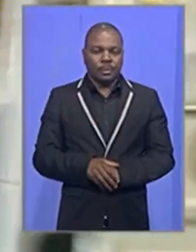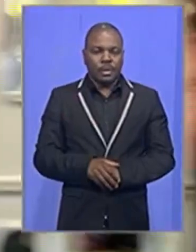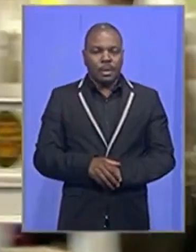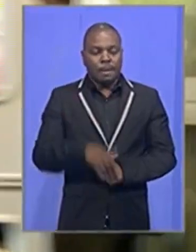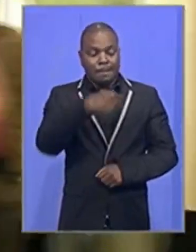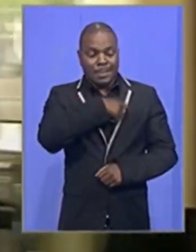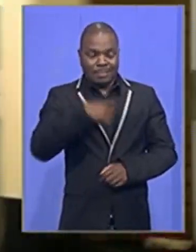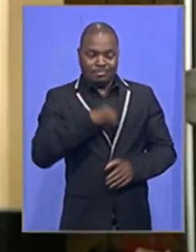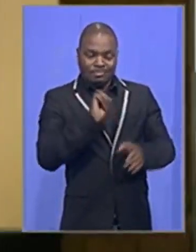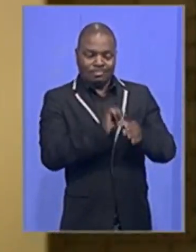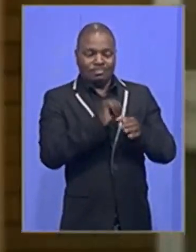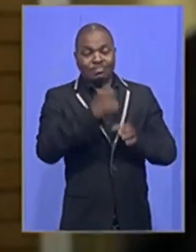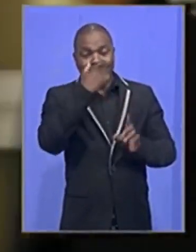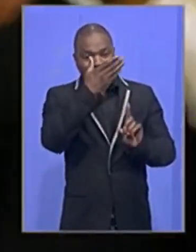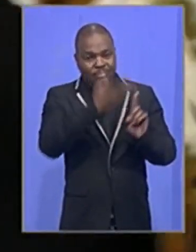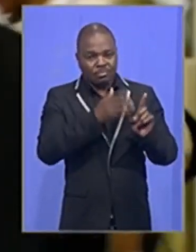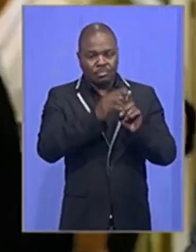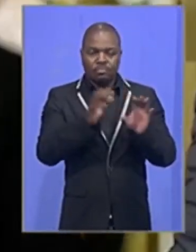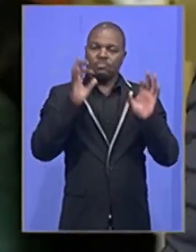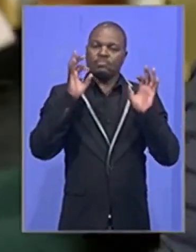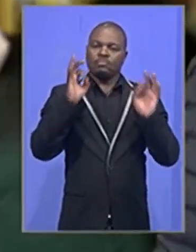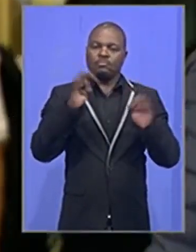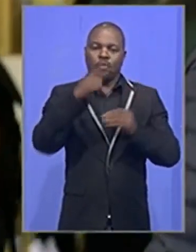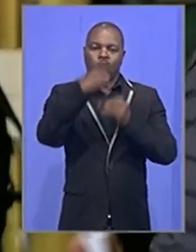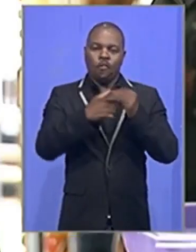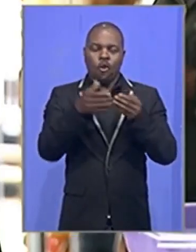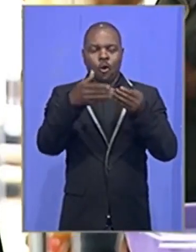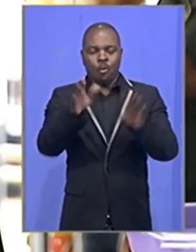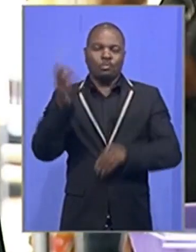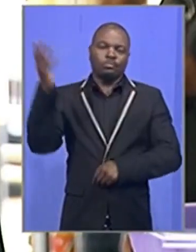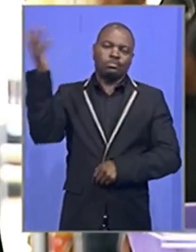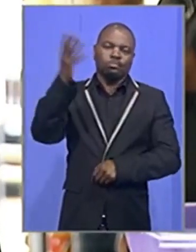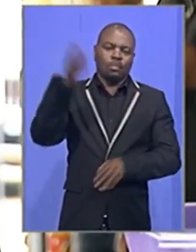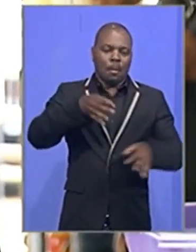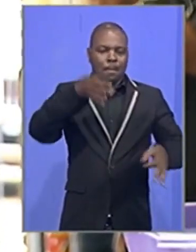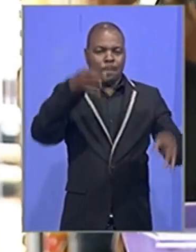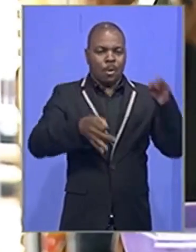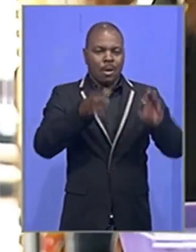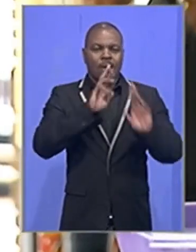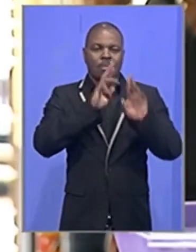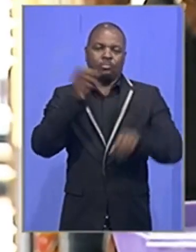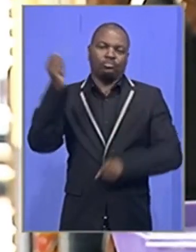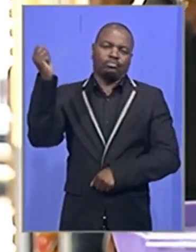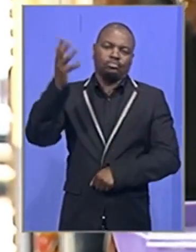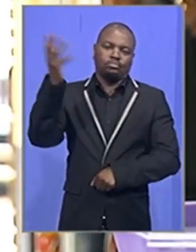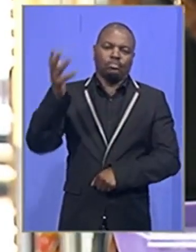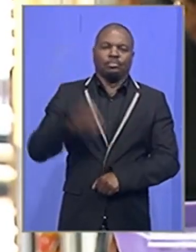Cyril Ramaphosa o tla bula semmuso Seboka le ho teka tlaleho ya dipolotiki ya Mokga.